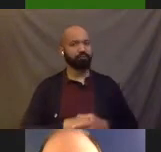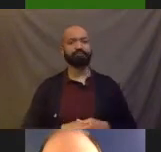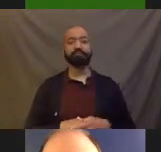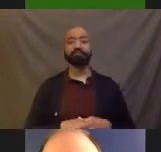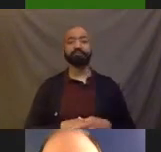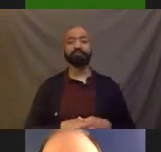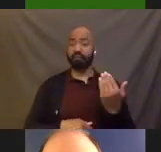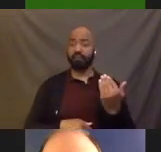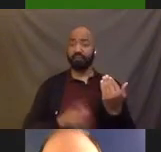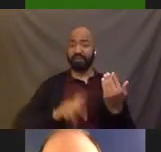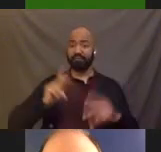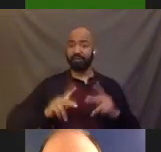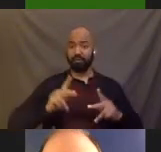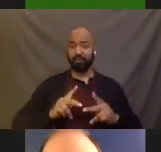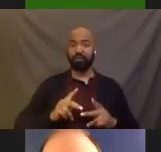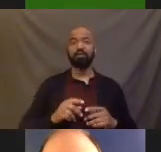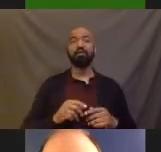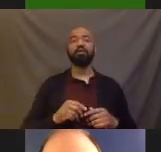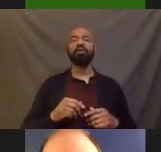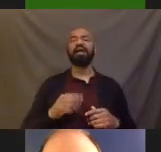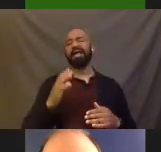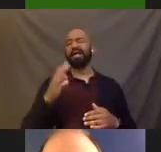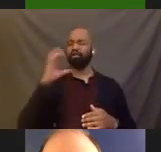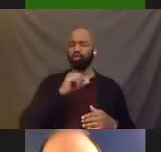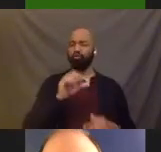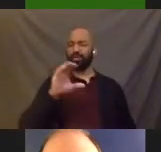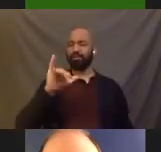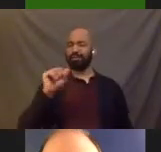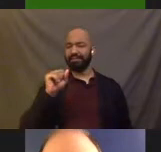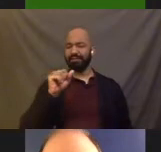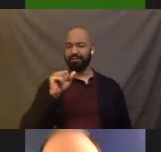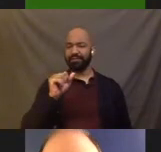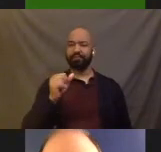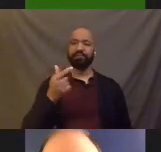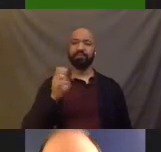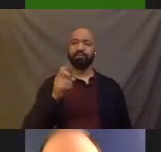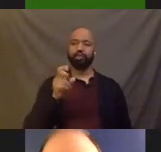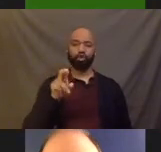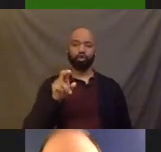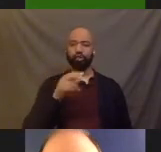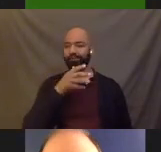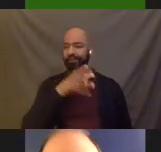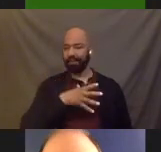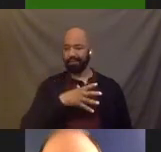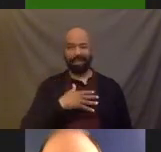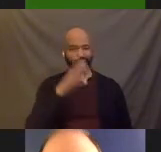were all what I would assume were cisgender females. And essentially the majority were